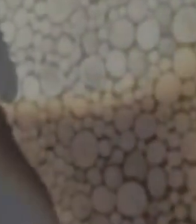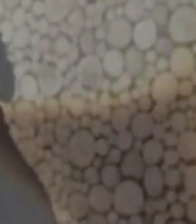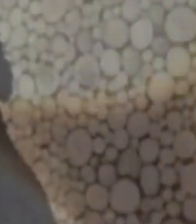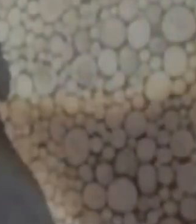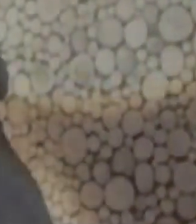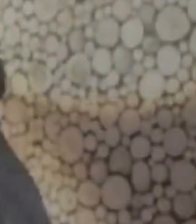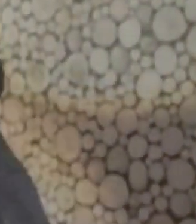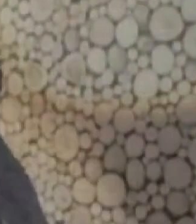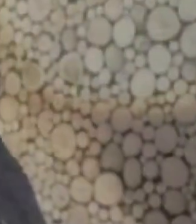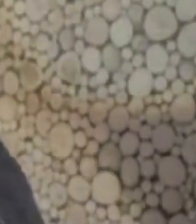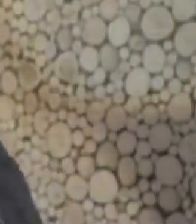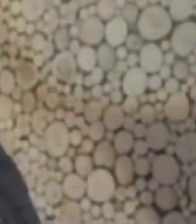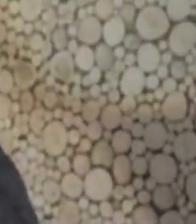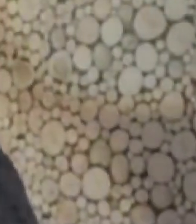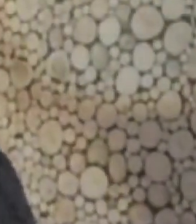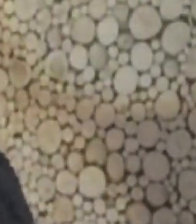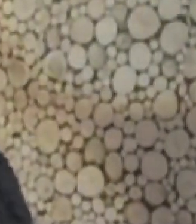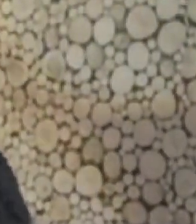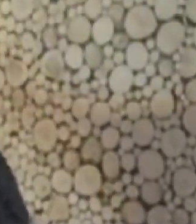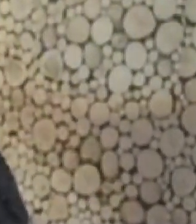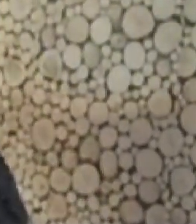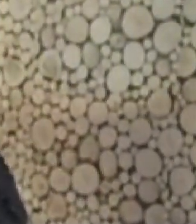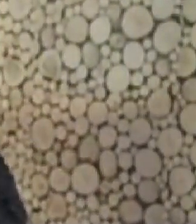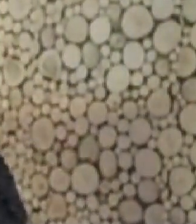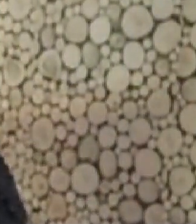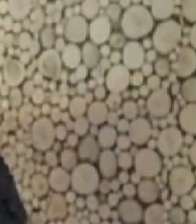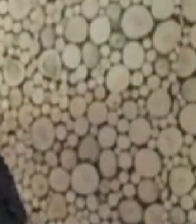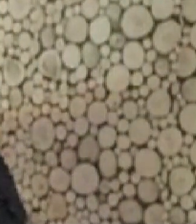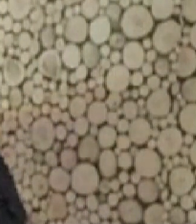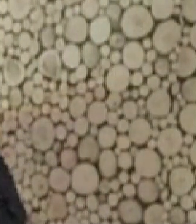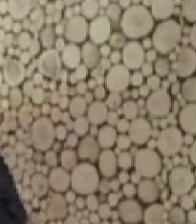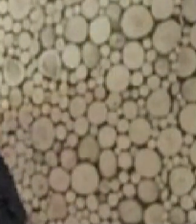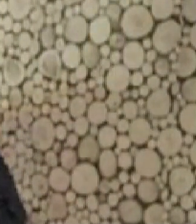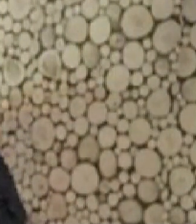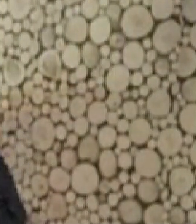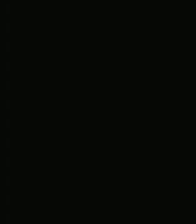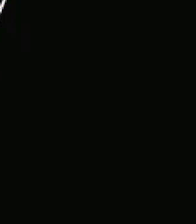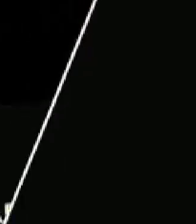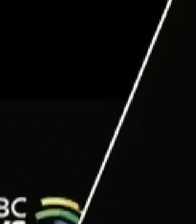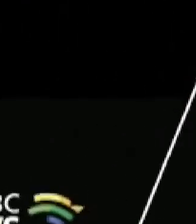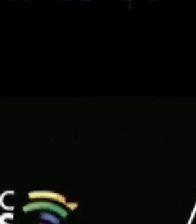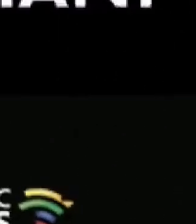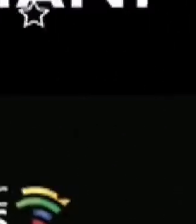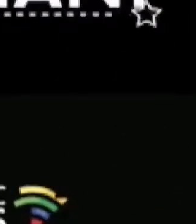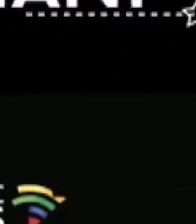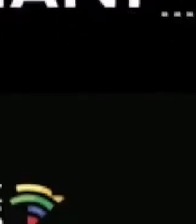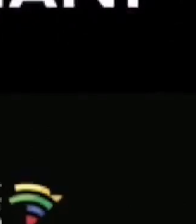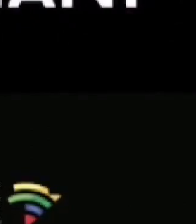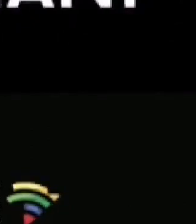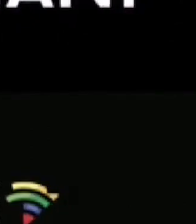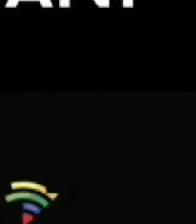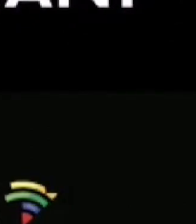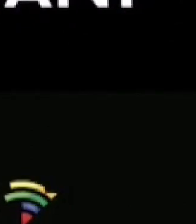leave. Families must embrace them and love them and help them to start a new life.